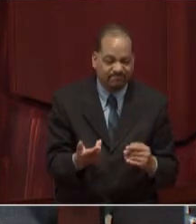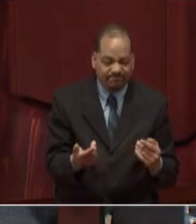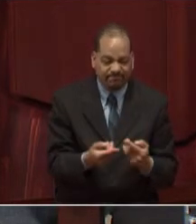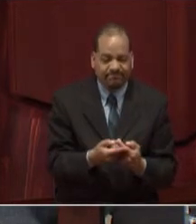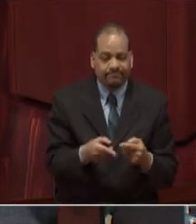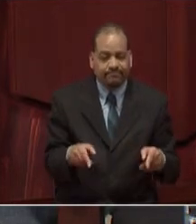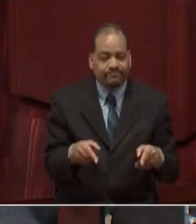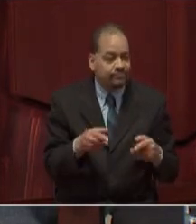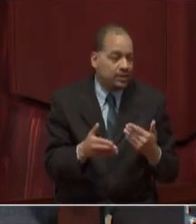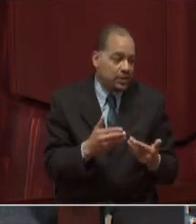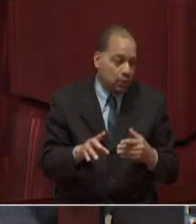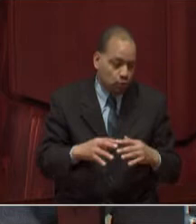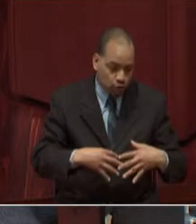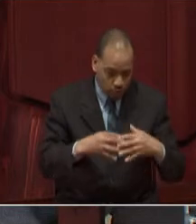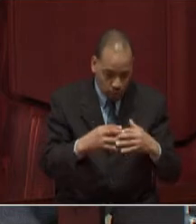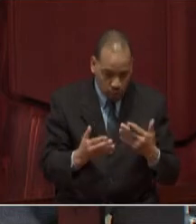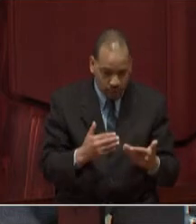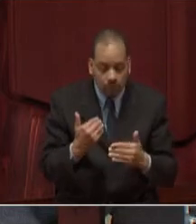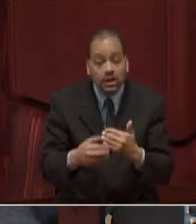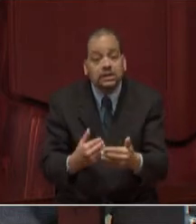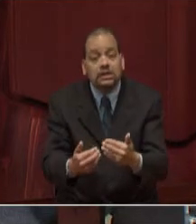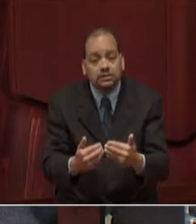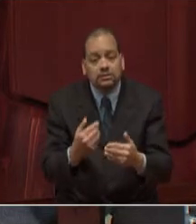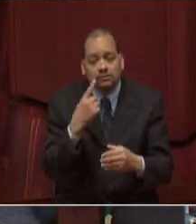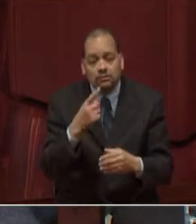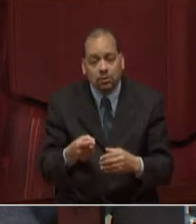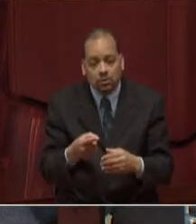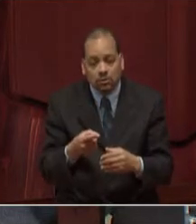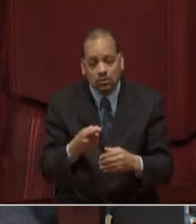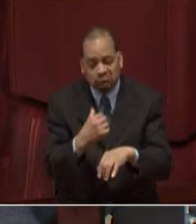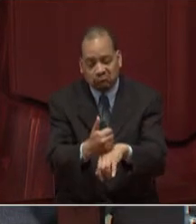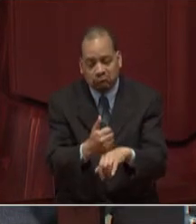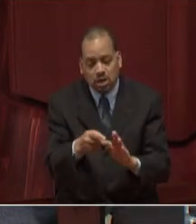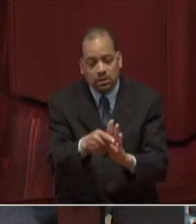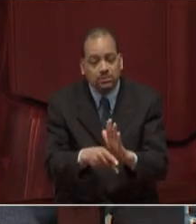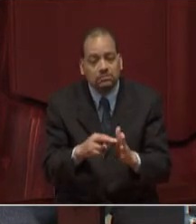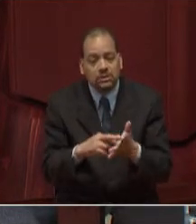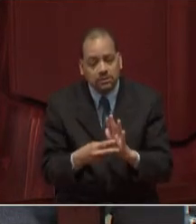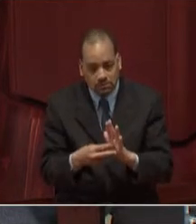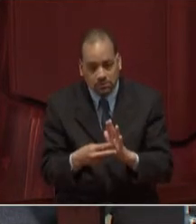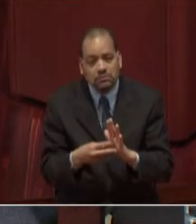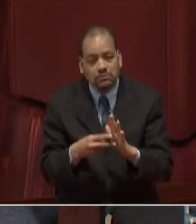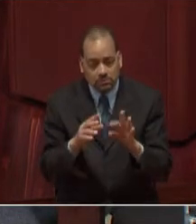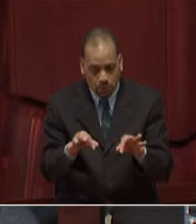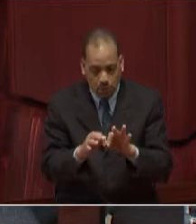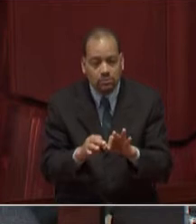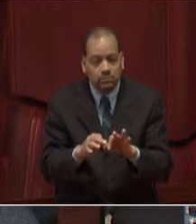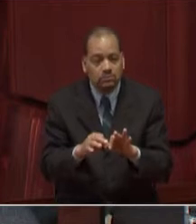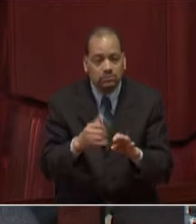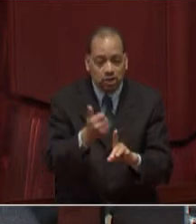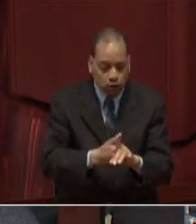process was used to build it and put it in place, was designed to bring all that back in an orderly, structured